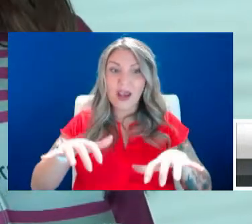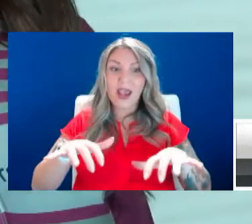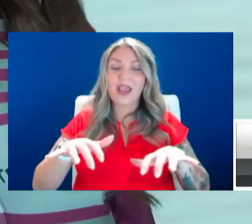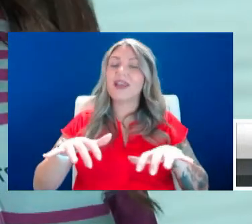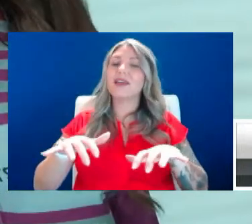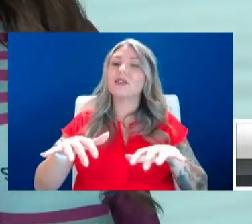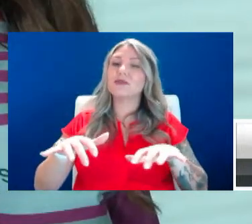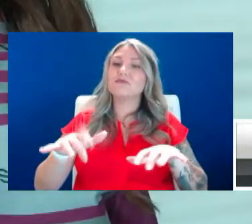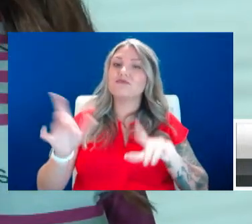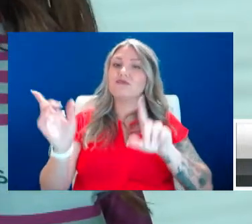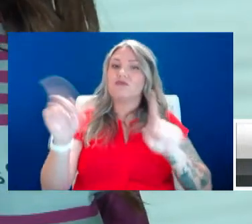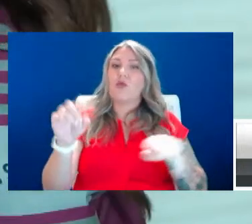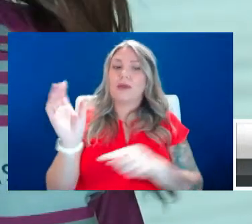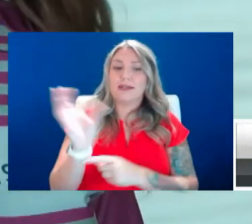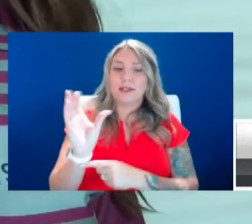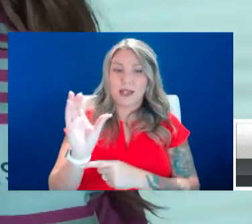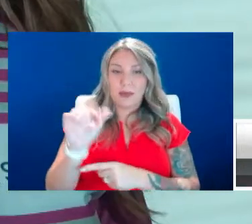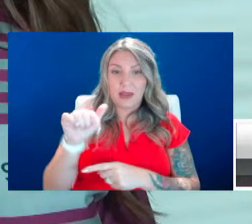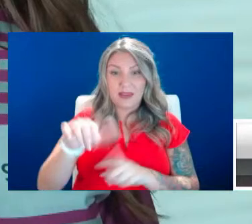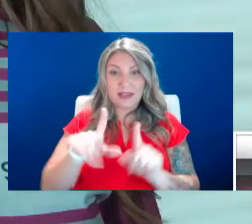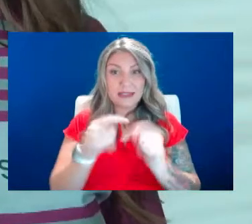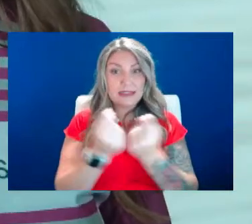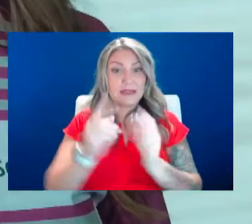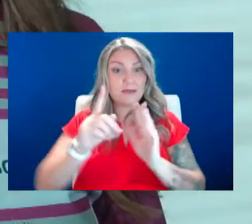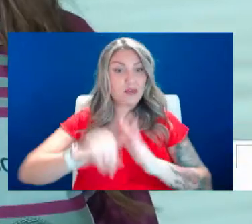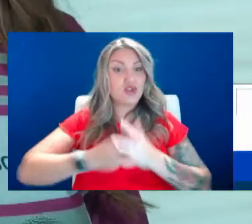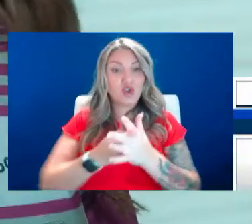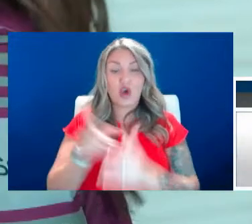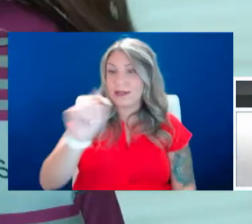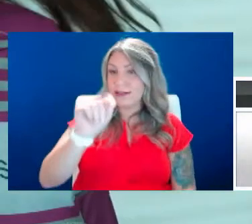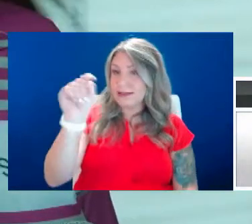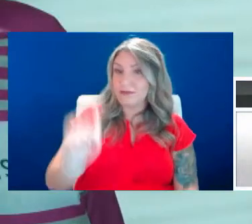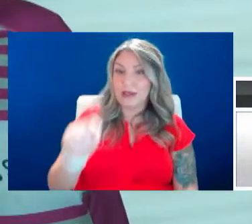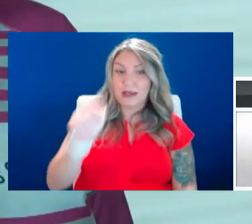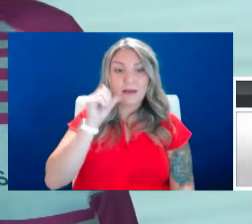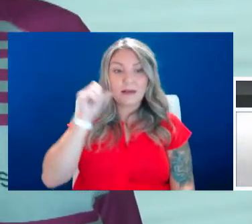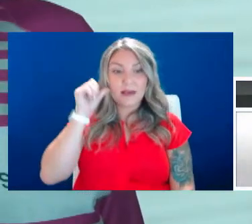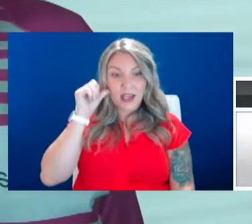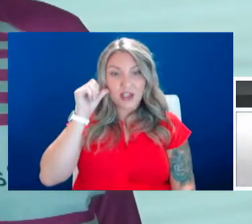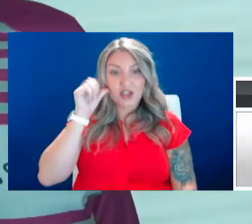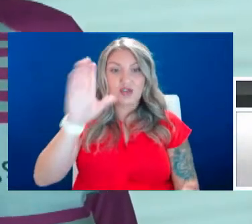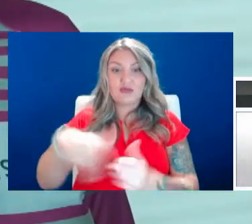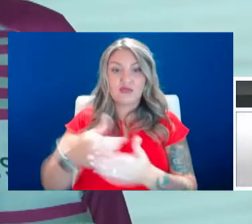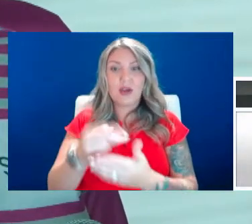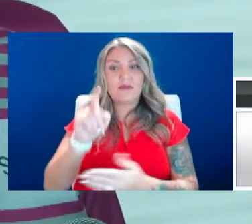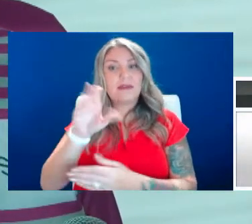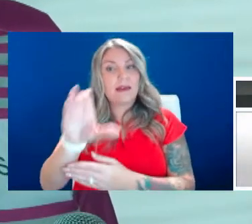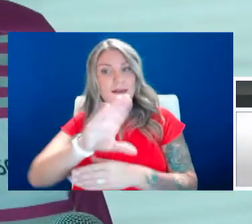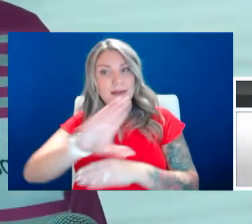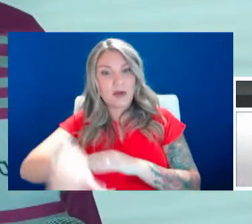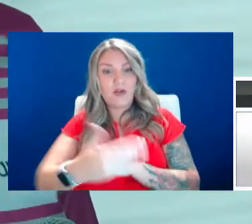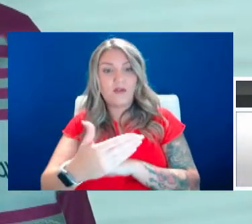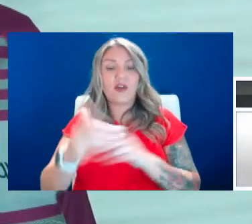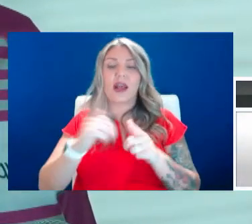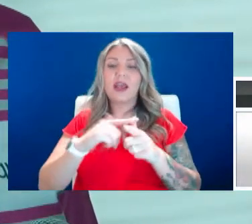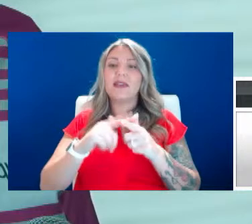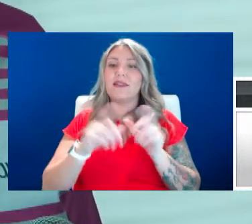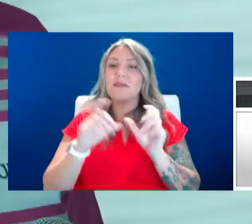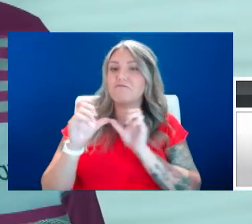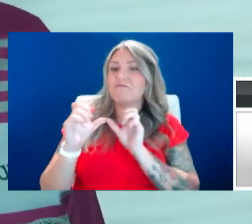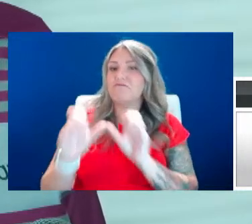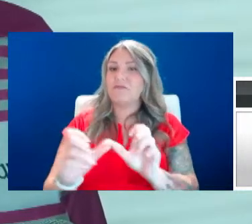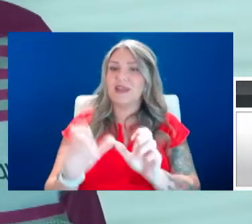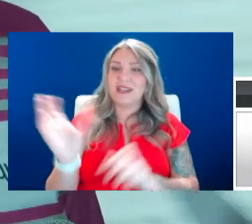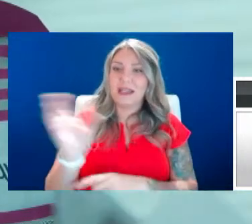Now, this team started in Topeka yesterday. They made it to Kansas City overnight and then continue on to